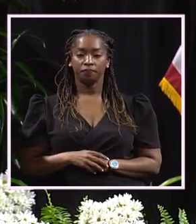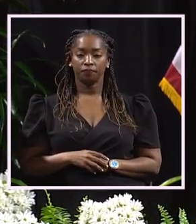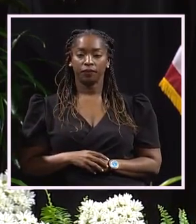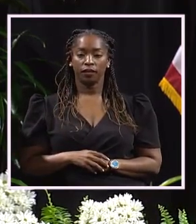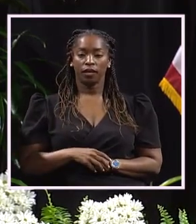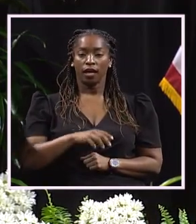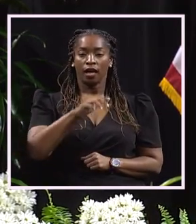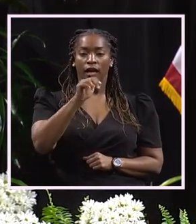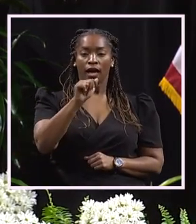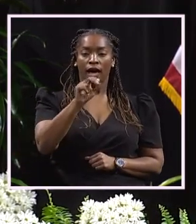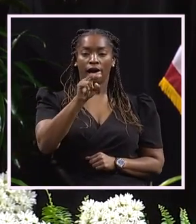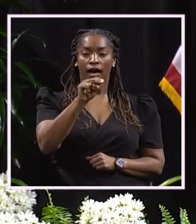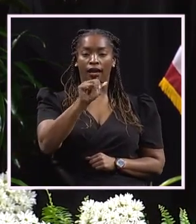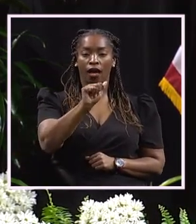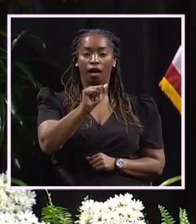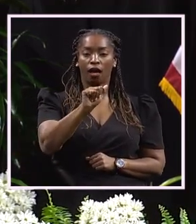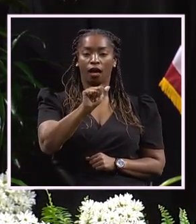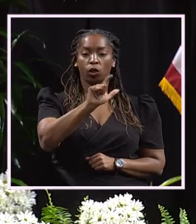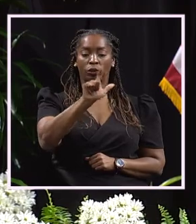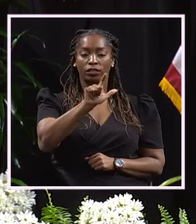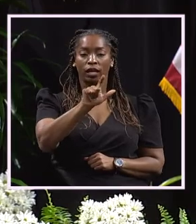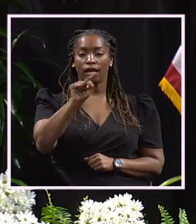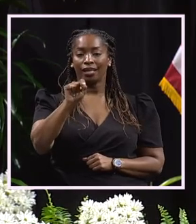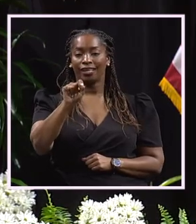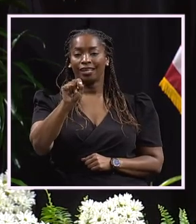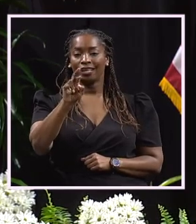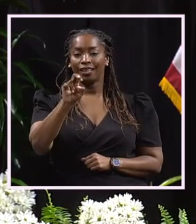Ana Lucio Trevino, MBA.